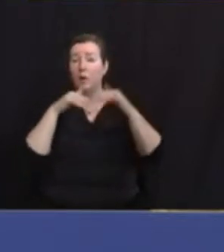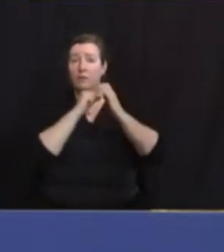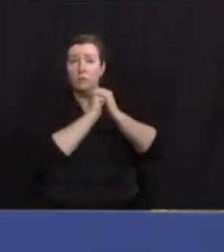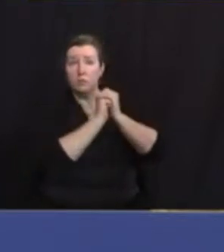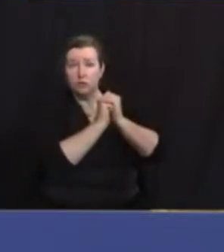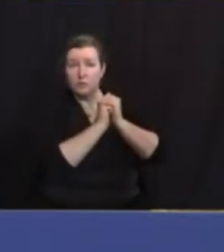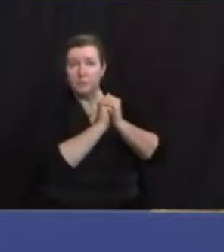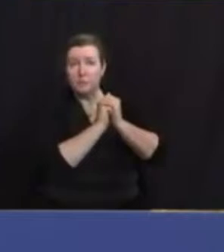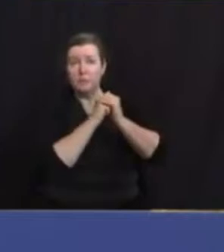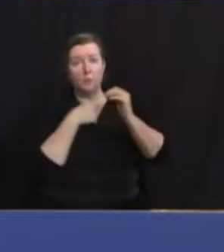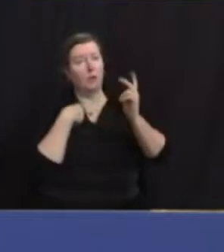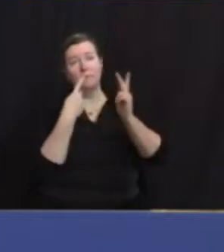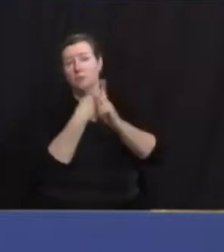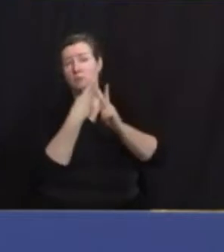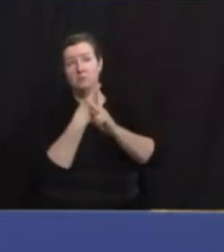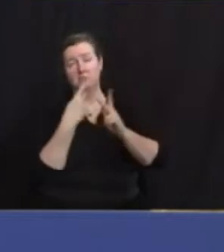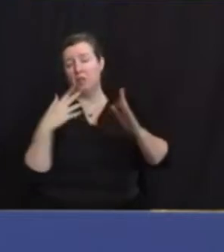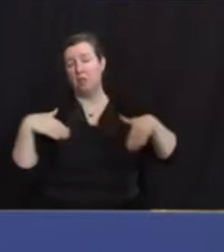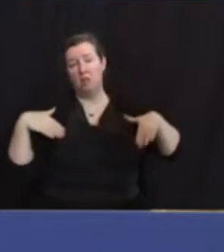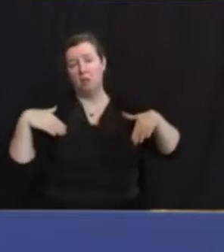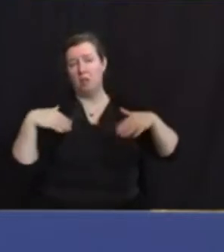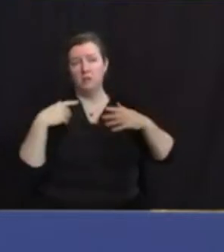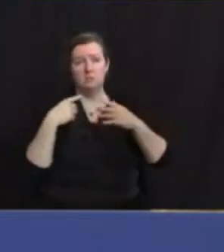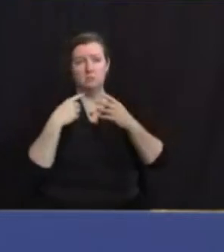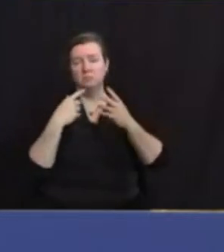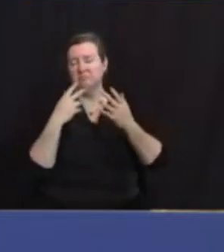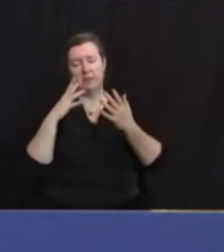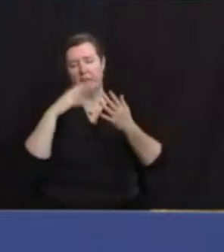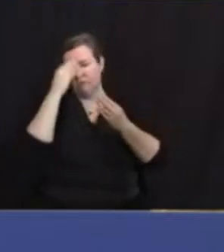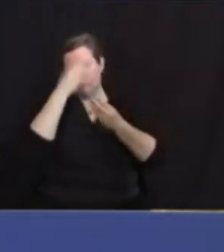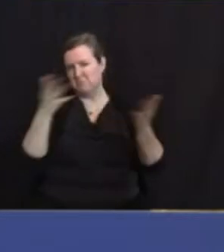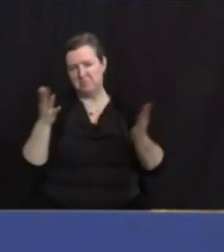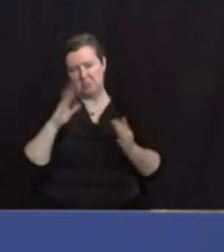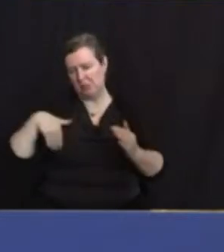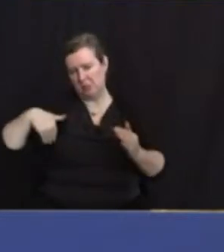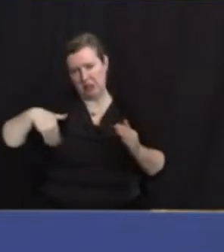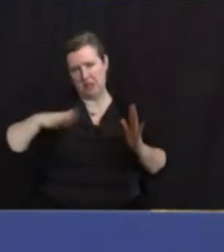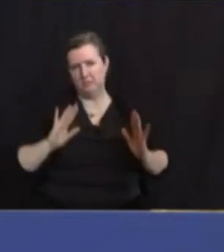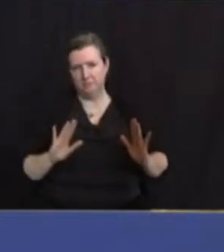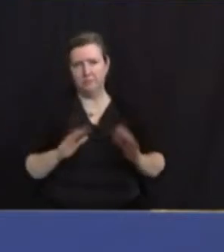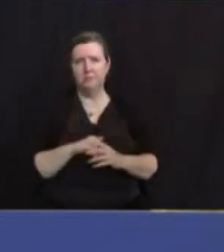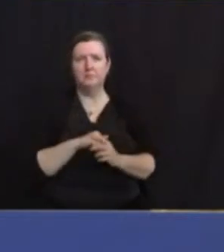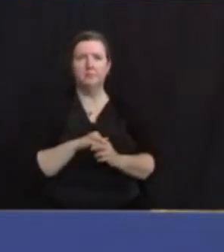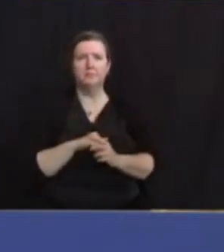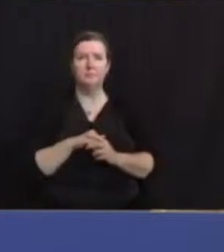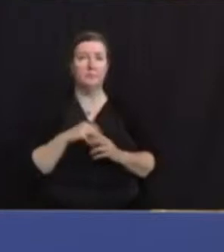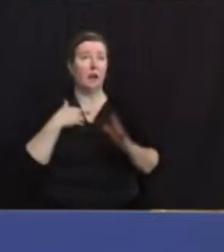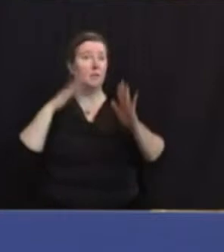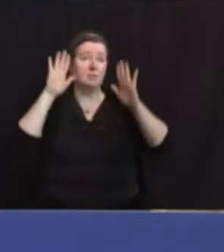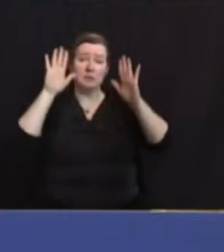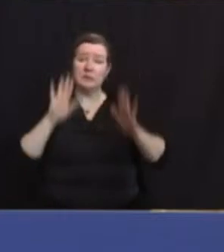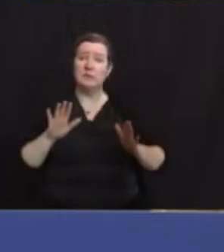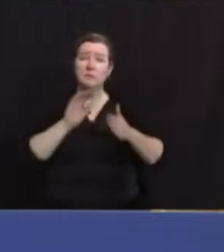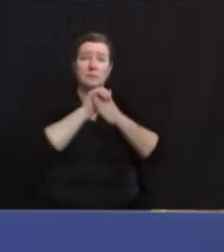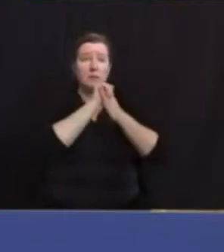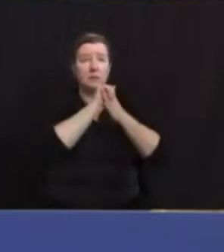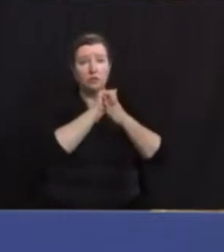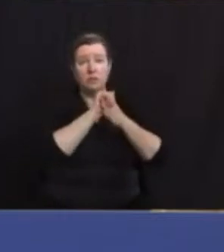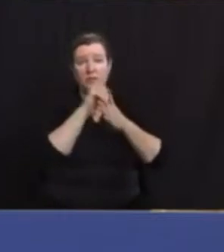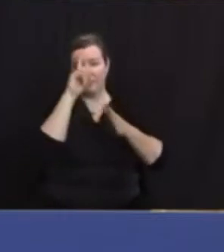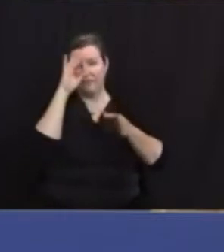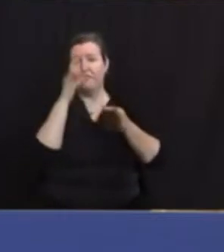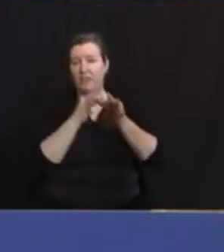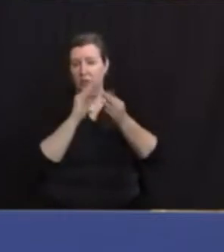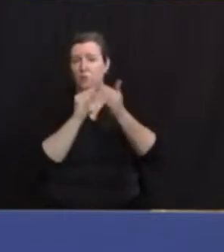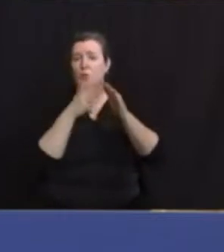speak, so don't have any specific details. We've had a lot of extraordinary leadership among our faith leaders.